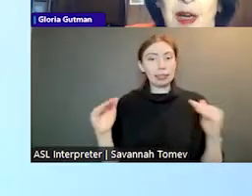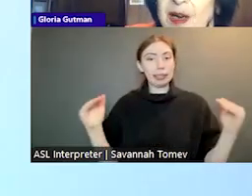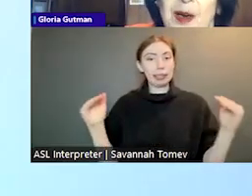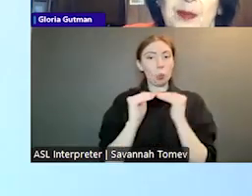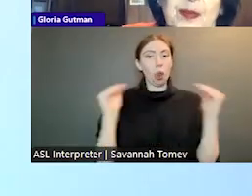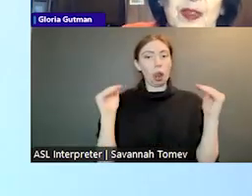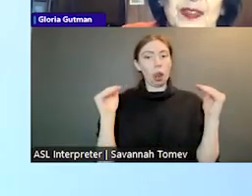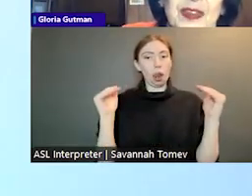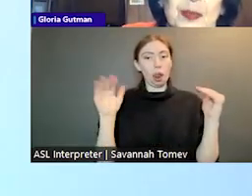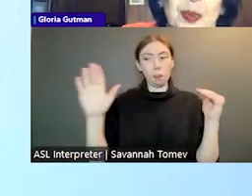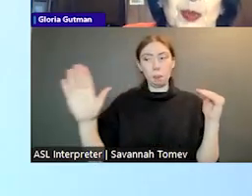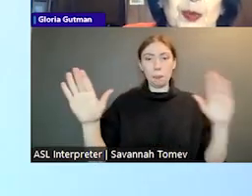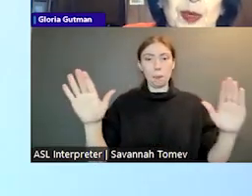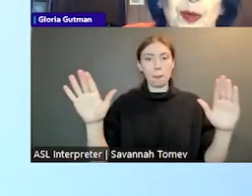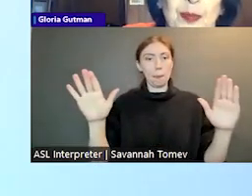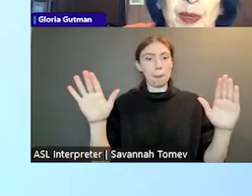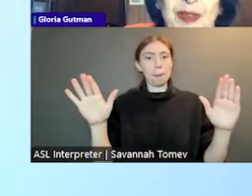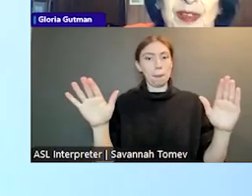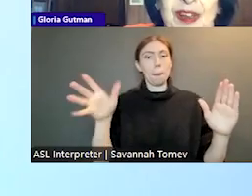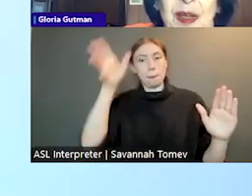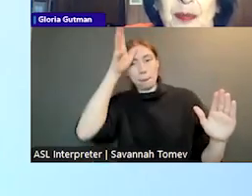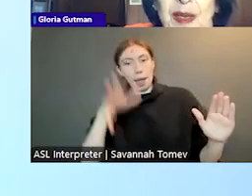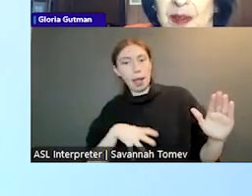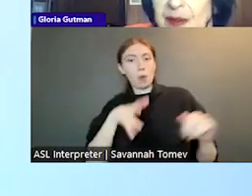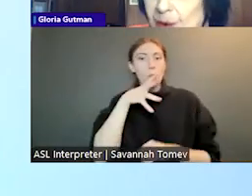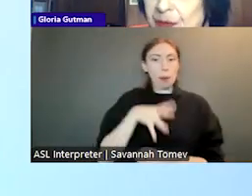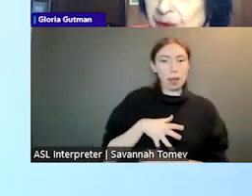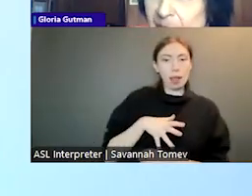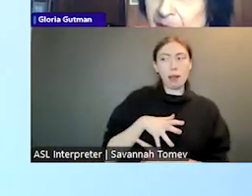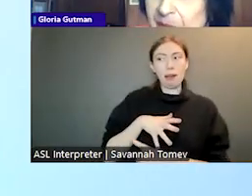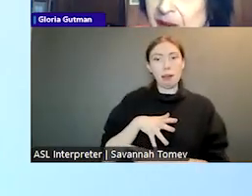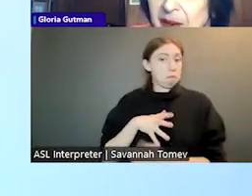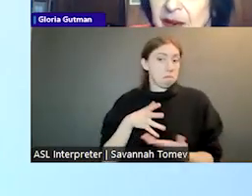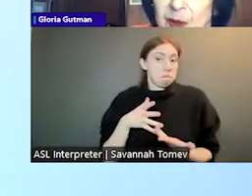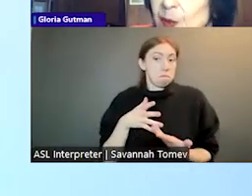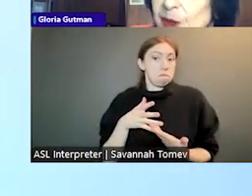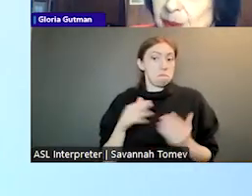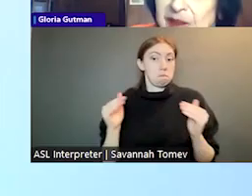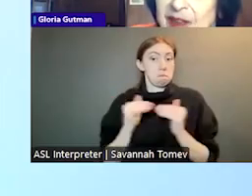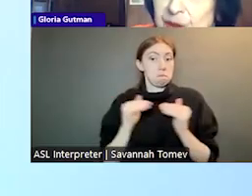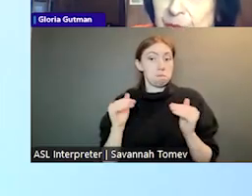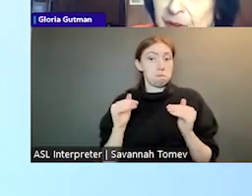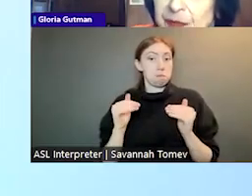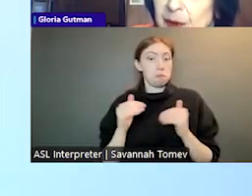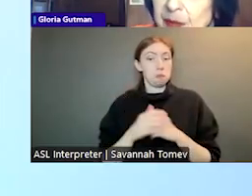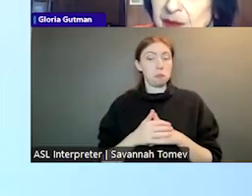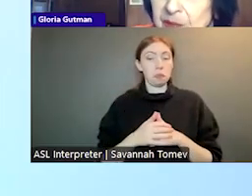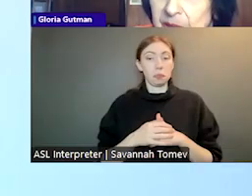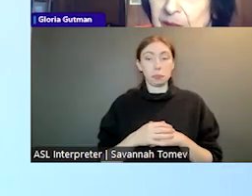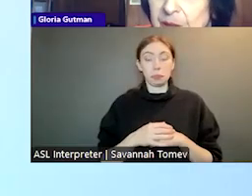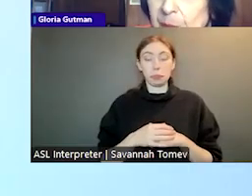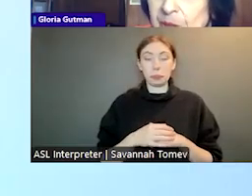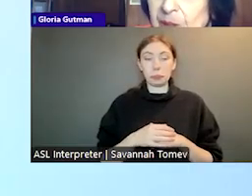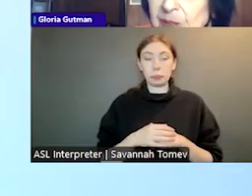of the perpetrator being male or female. And work by Lysova from